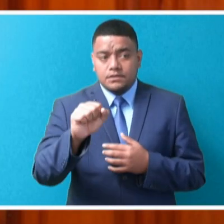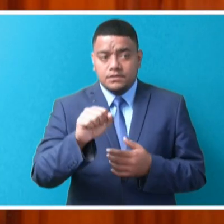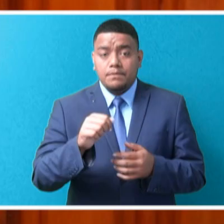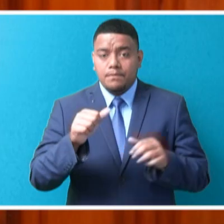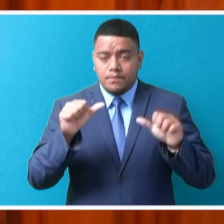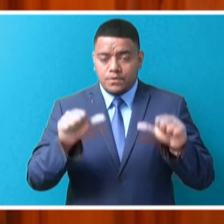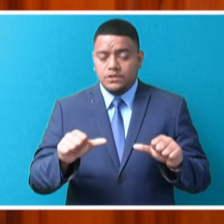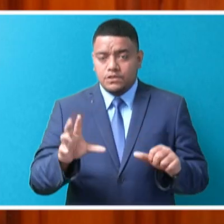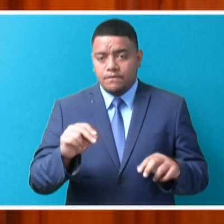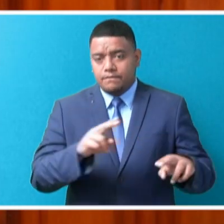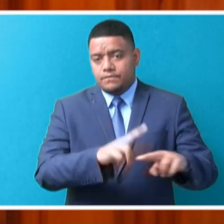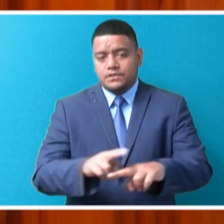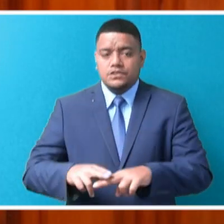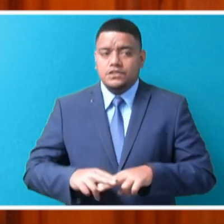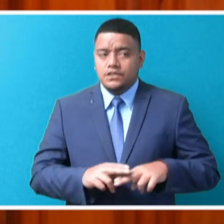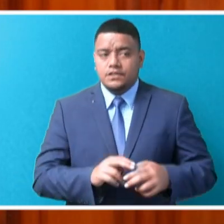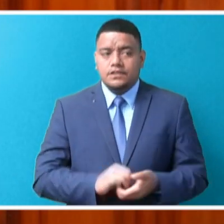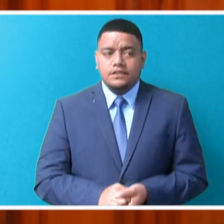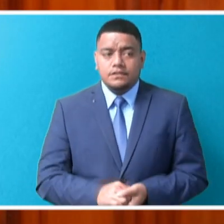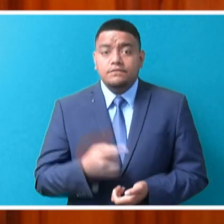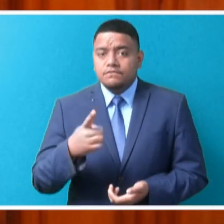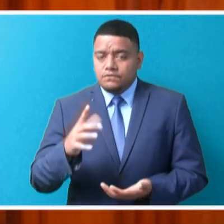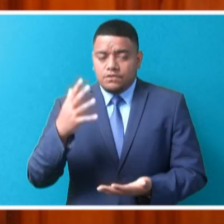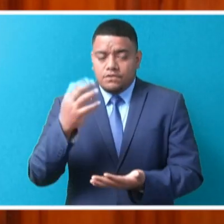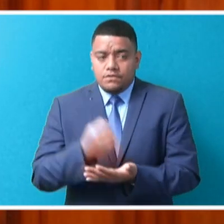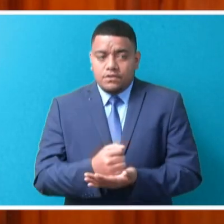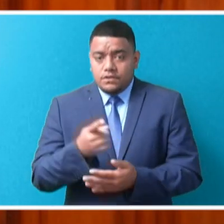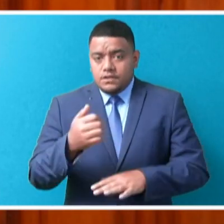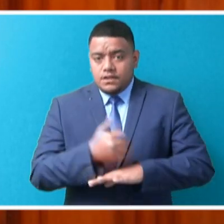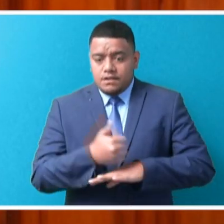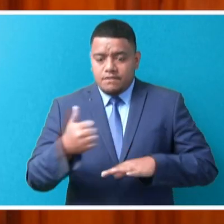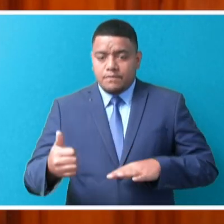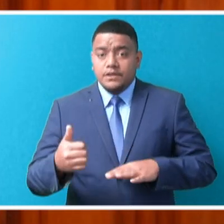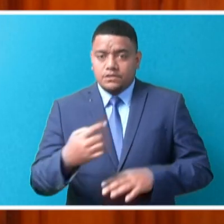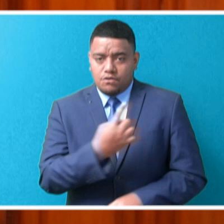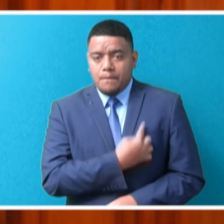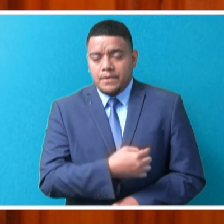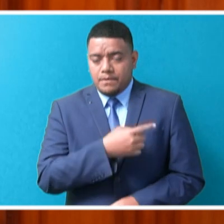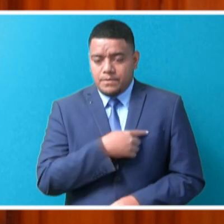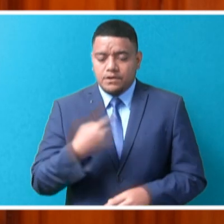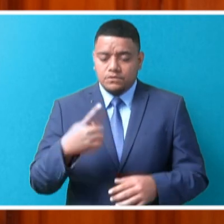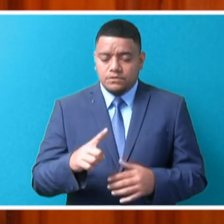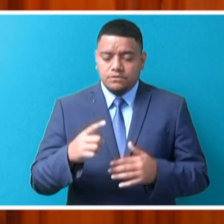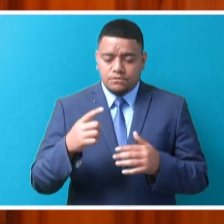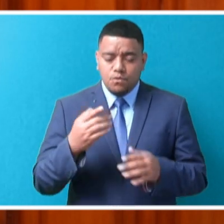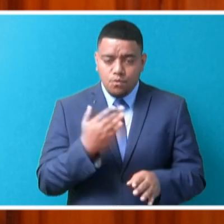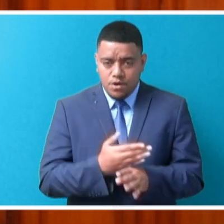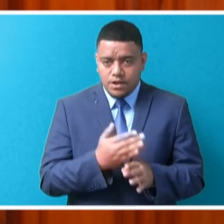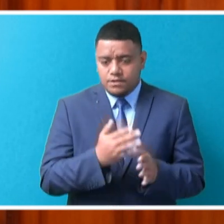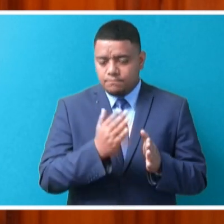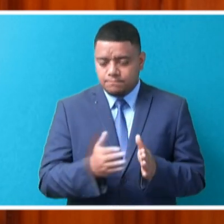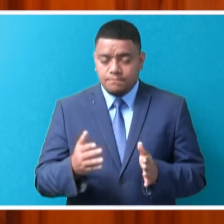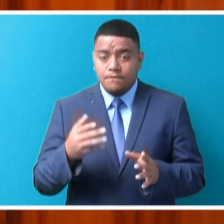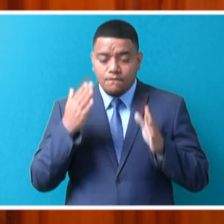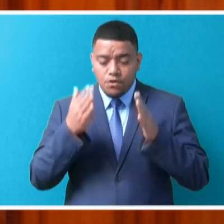President of the Republic of Fiji, and to reaffirm this government's steadfast commitment to advancing Fiji's fisheries and